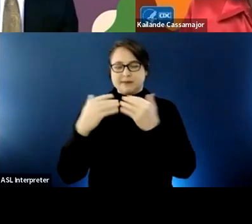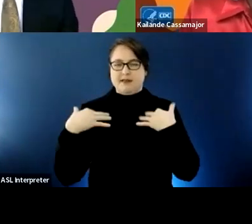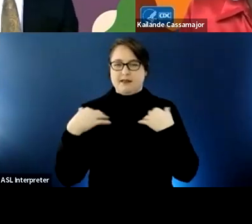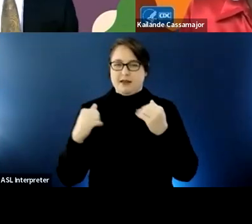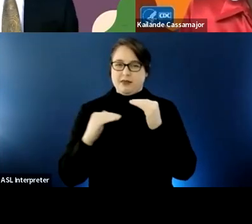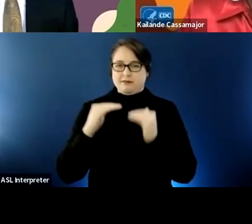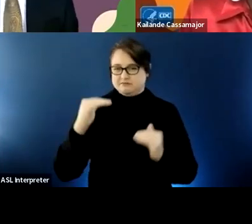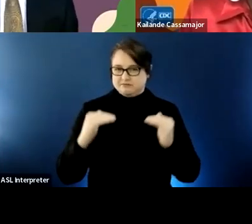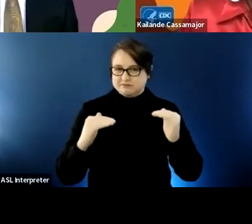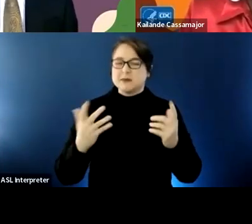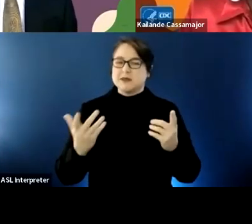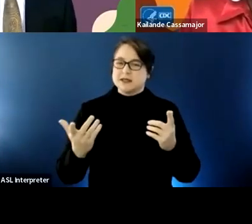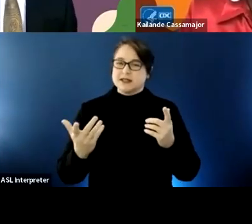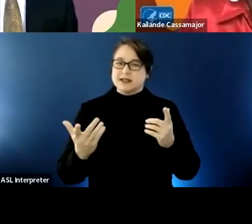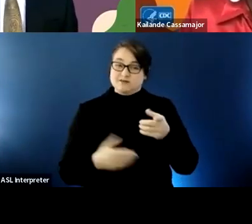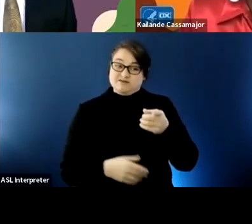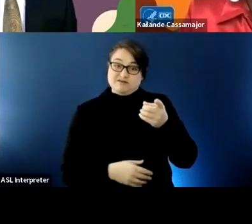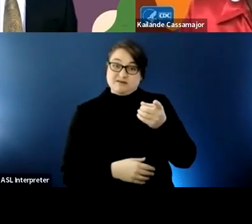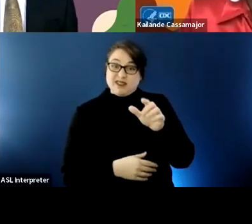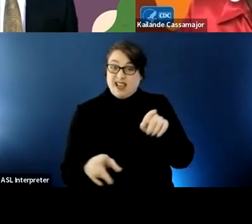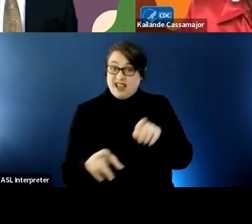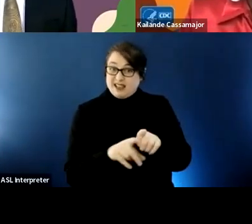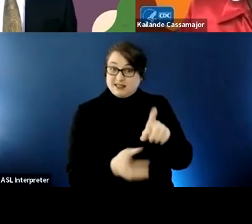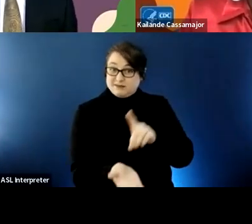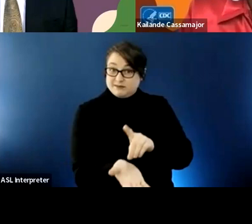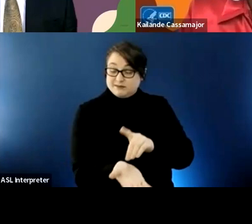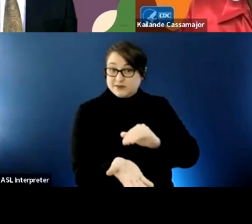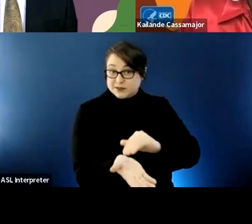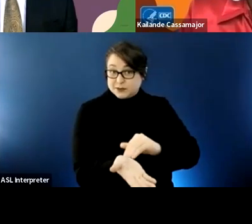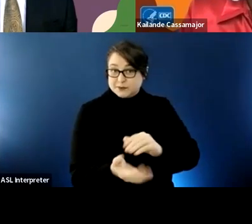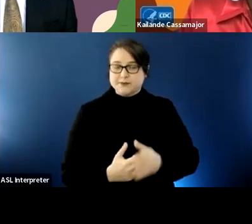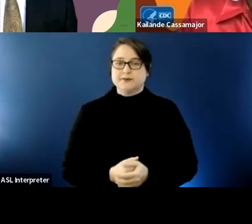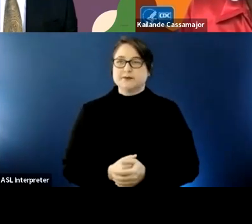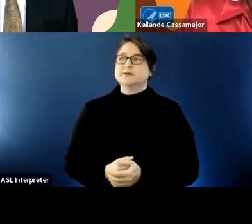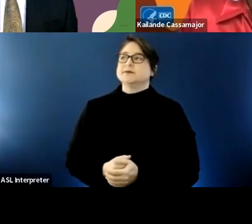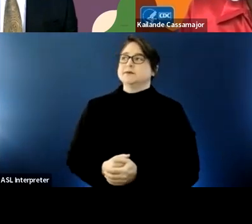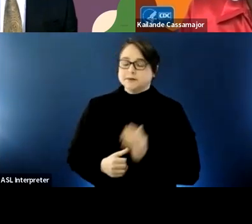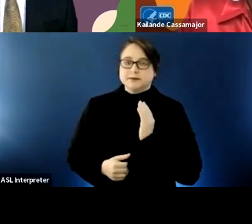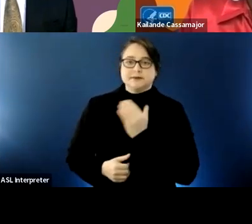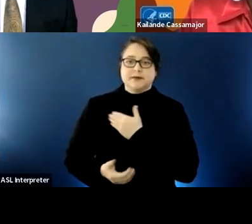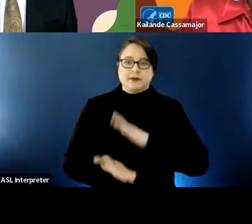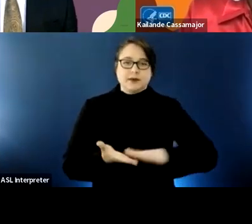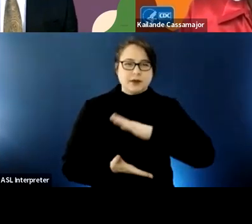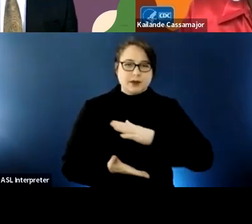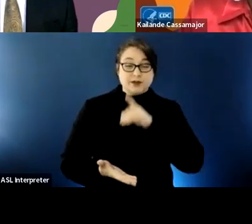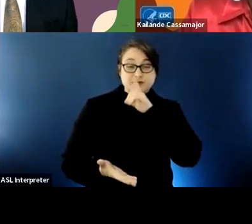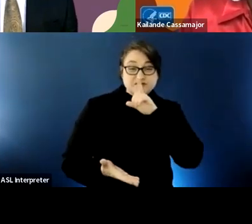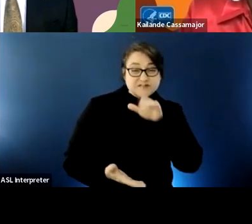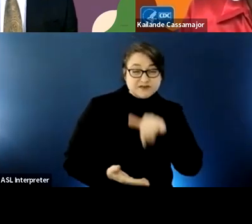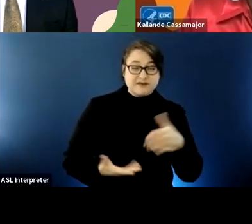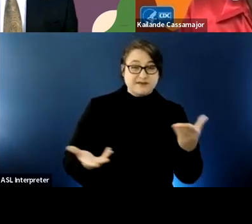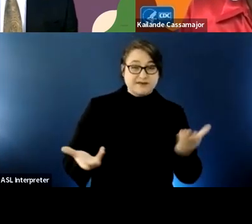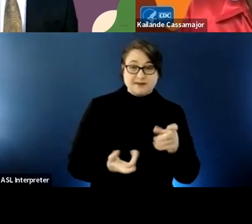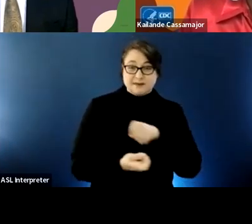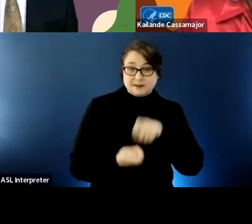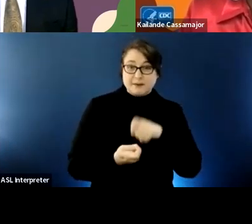Well, our institution, CDU, is really here specifically